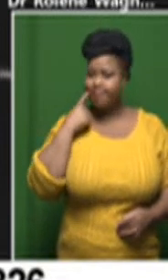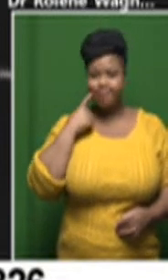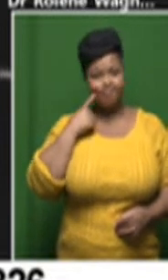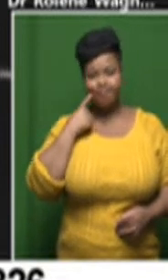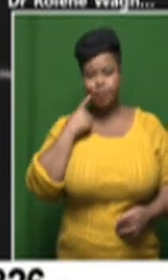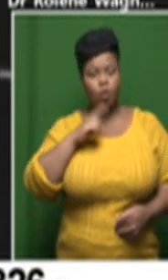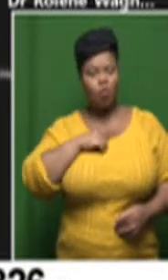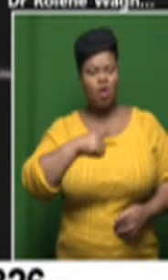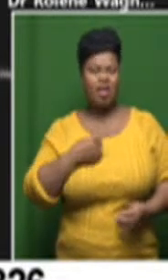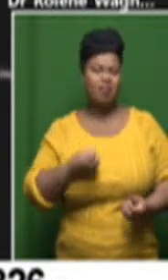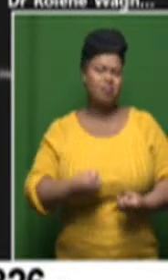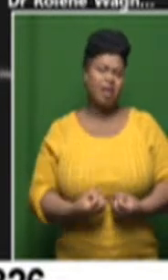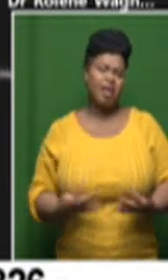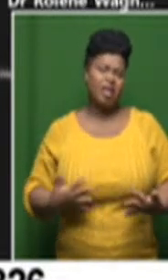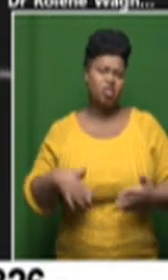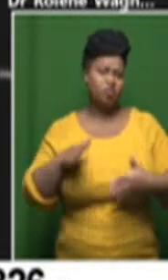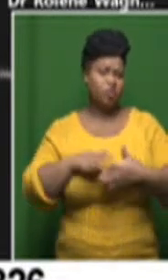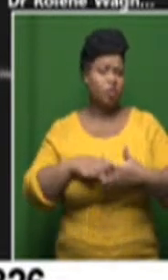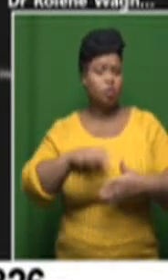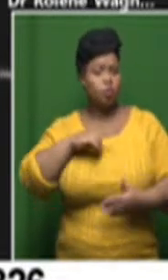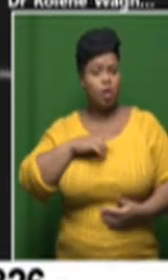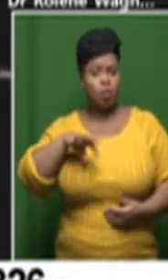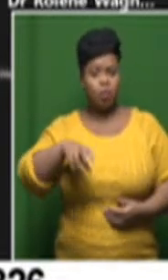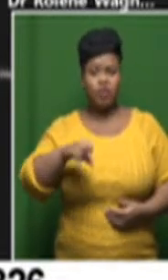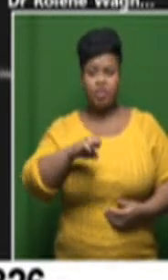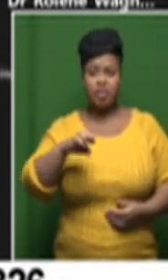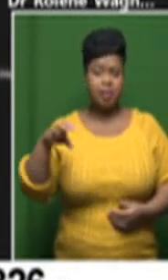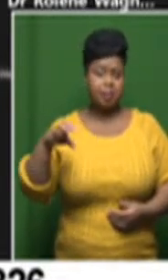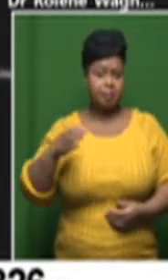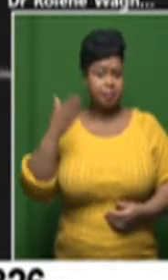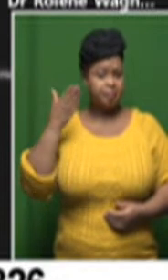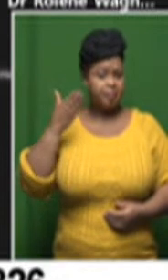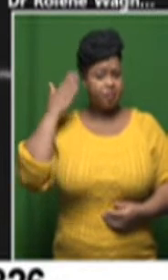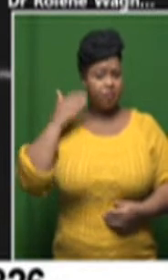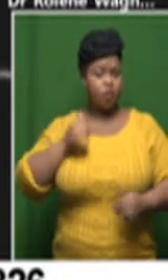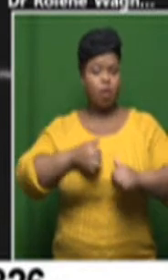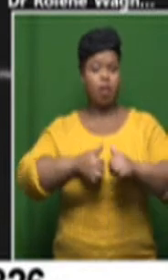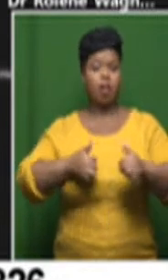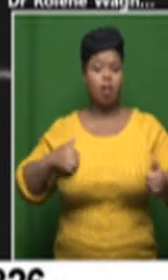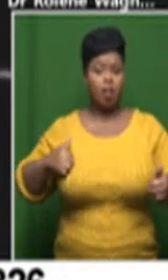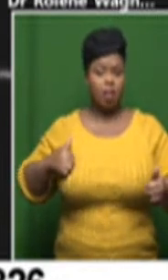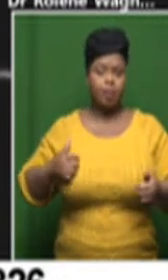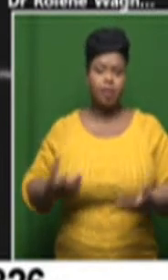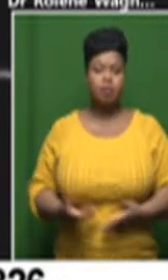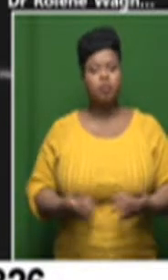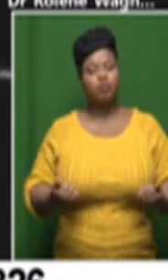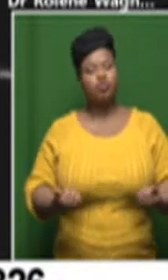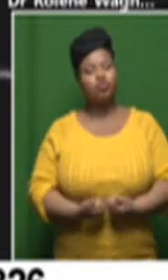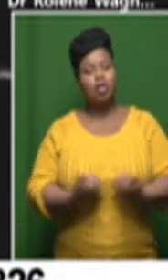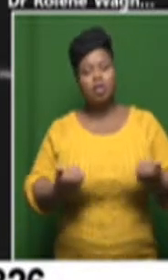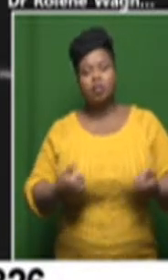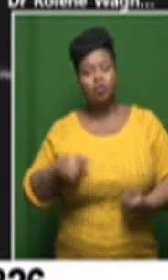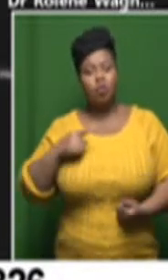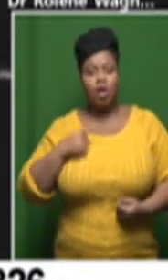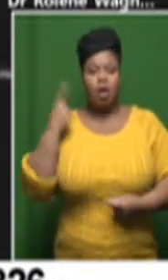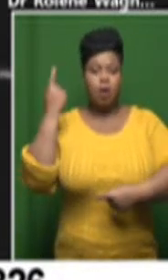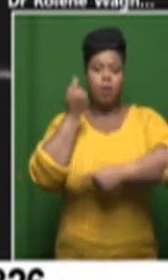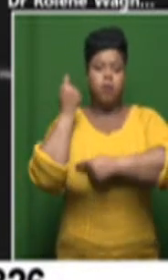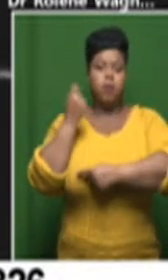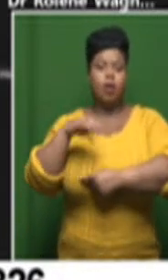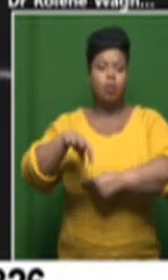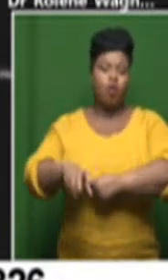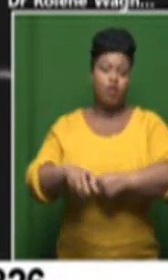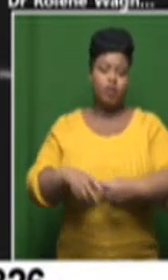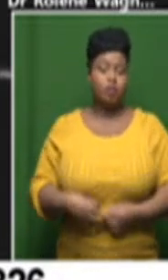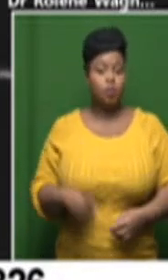a number of reasons. We have the historical backlog and challenges of it being a rural province, and